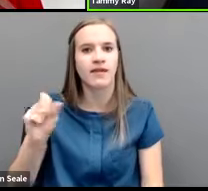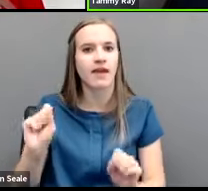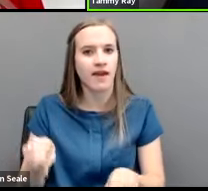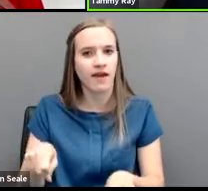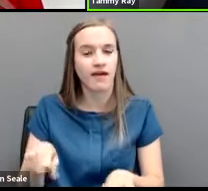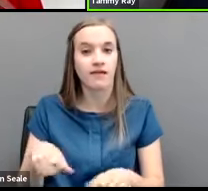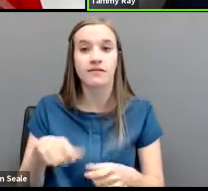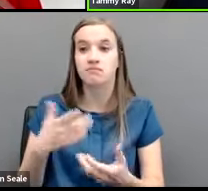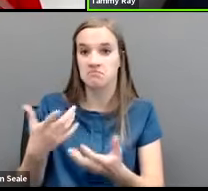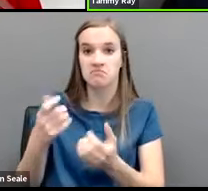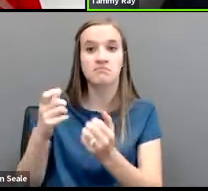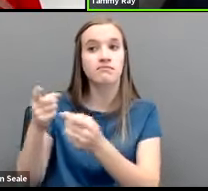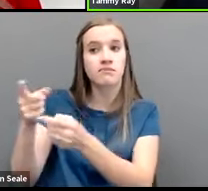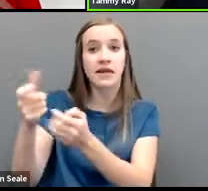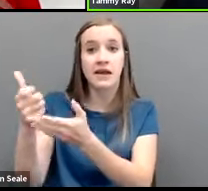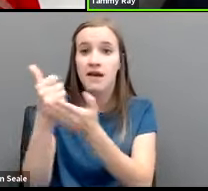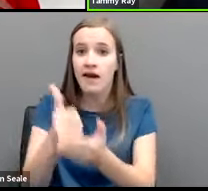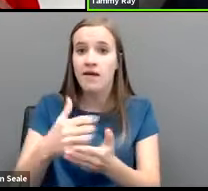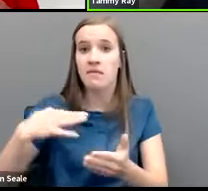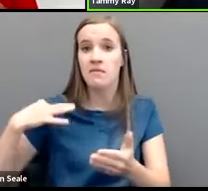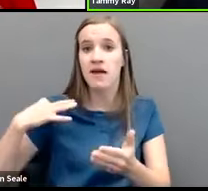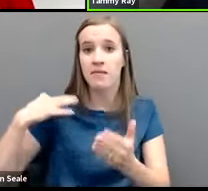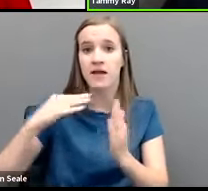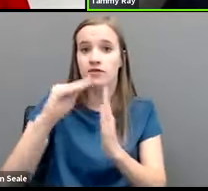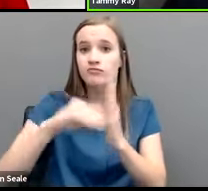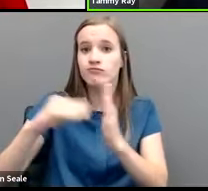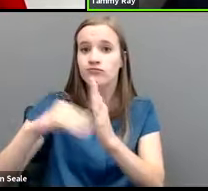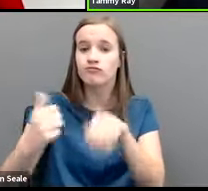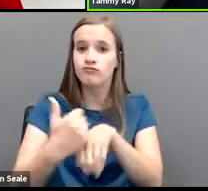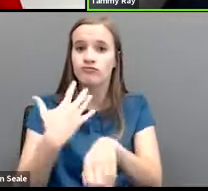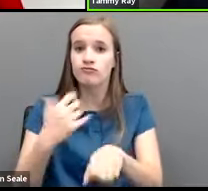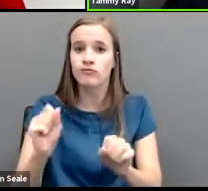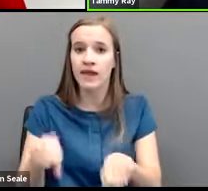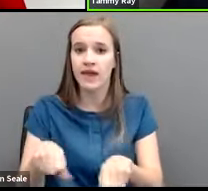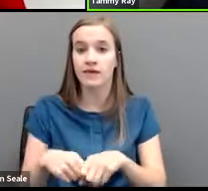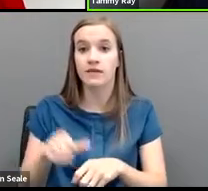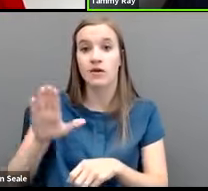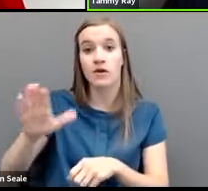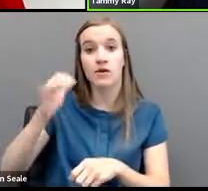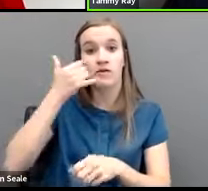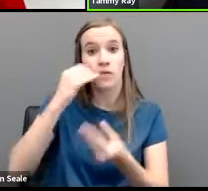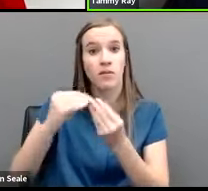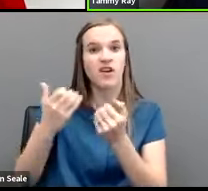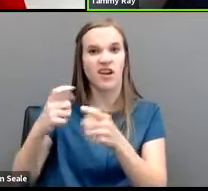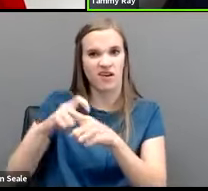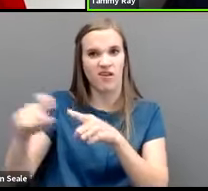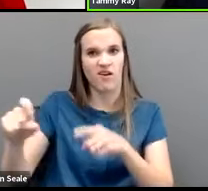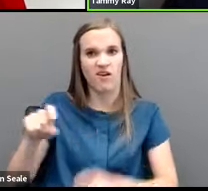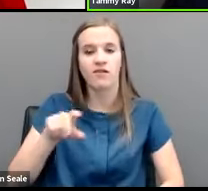application. And you can call her direct number, which is